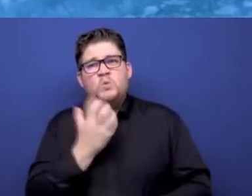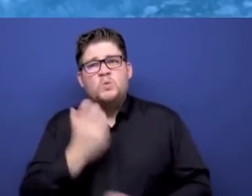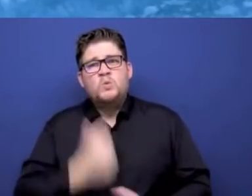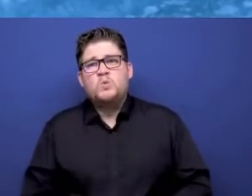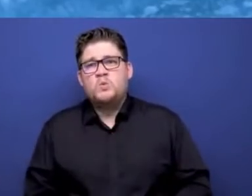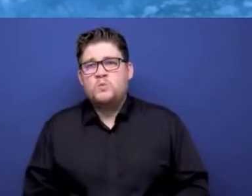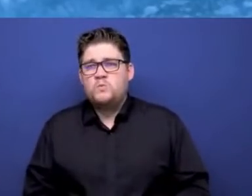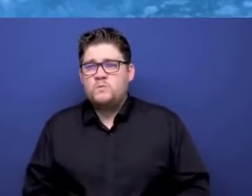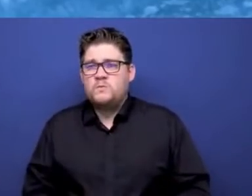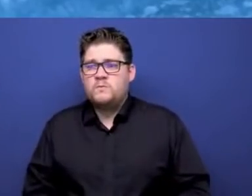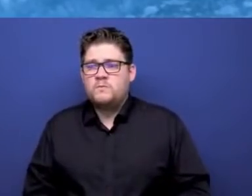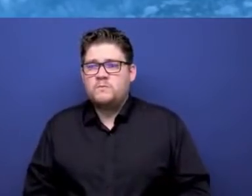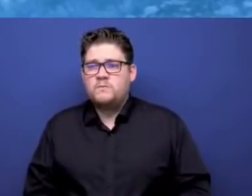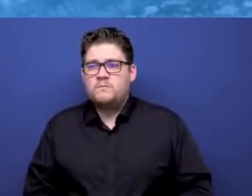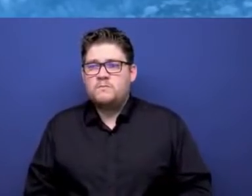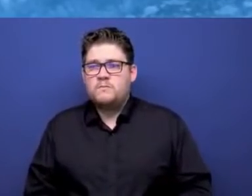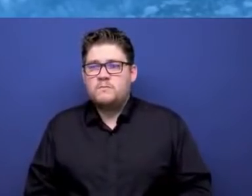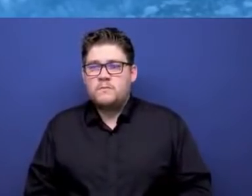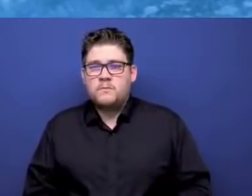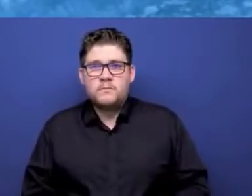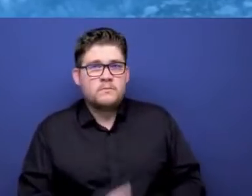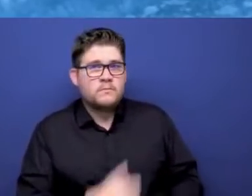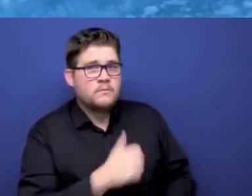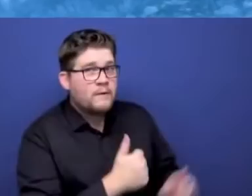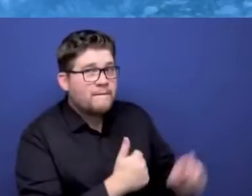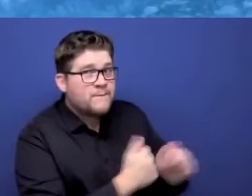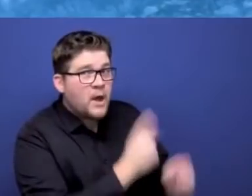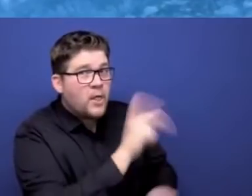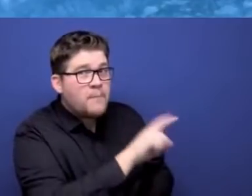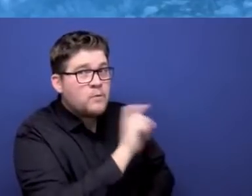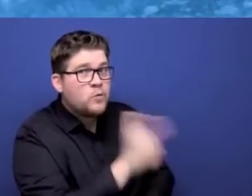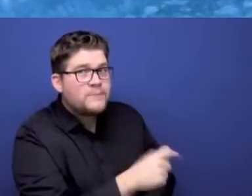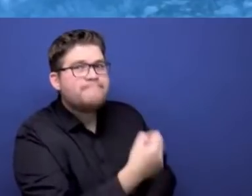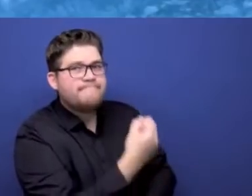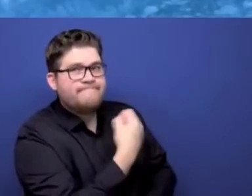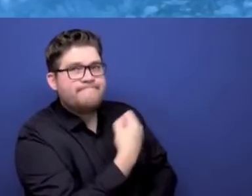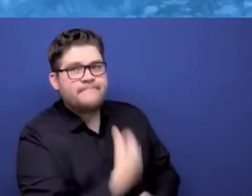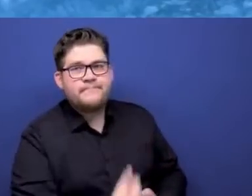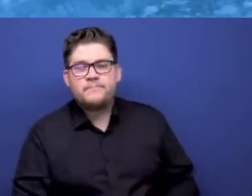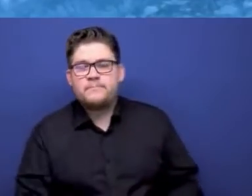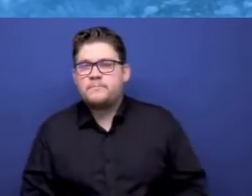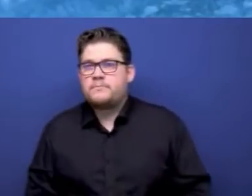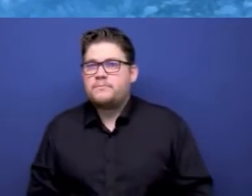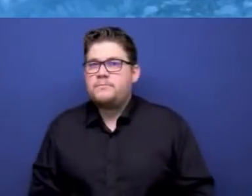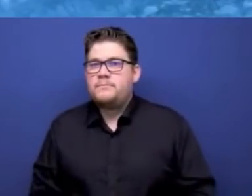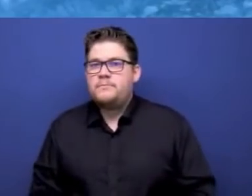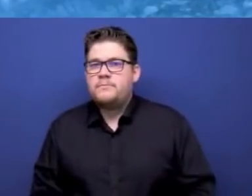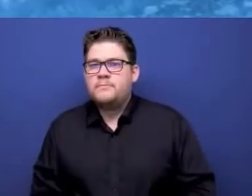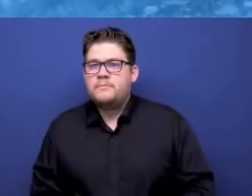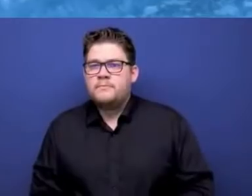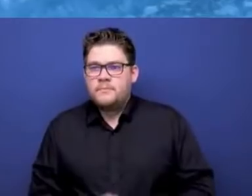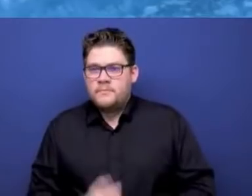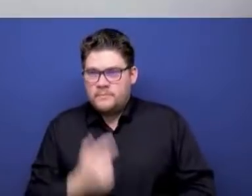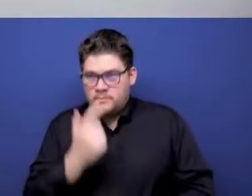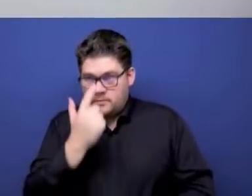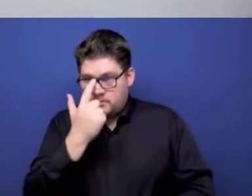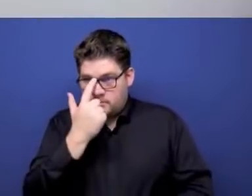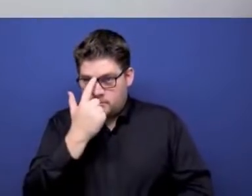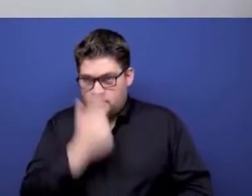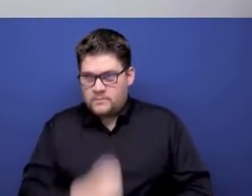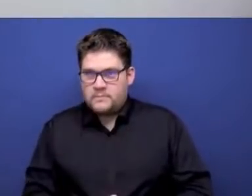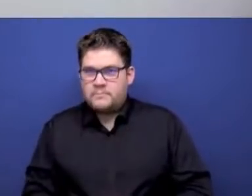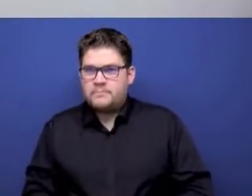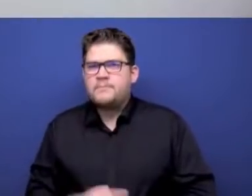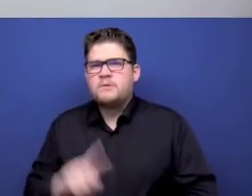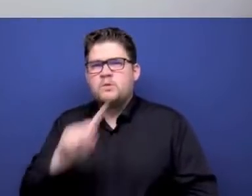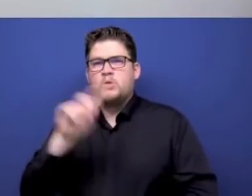Gina, do you have a follow-up? I do. I was wondering if Dr. Bonney Henry could tell us a little bit about what kind